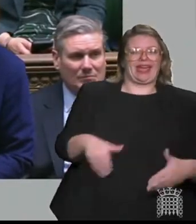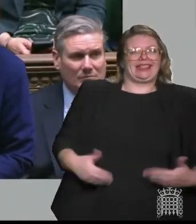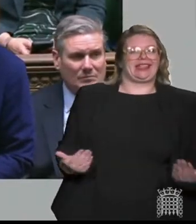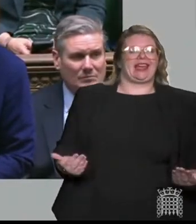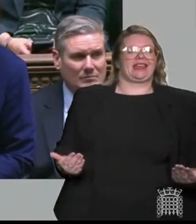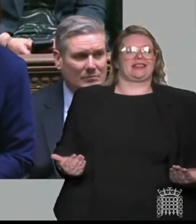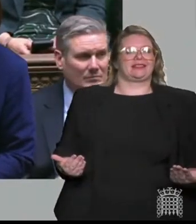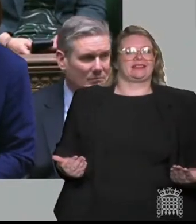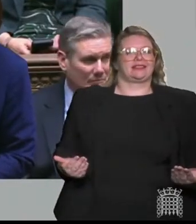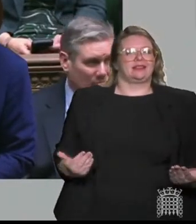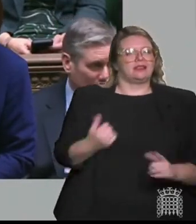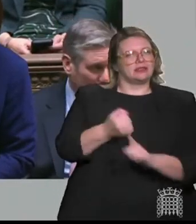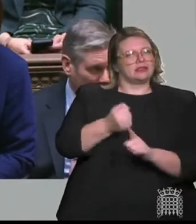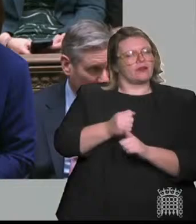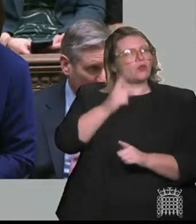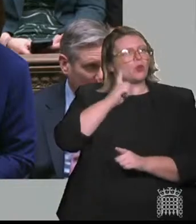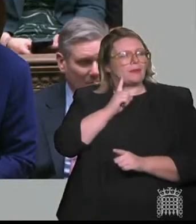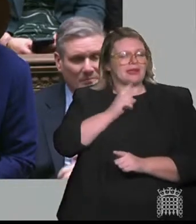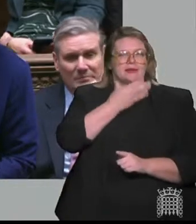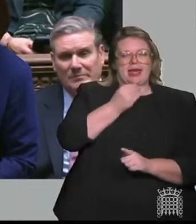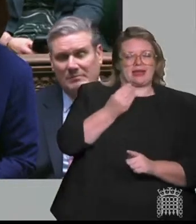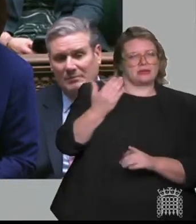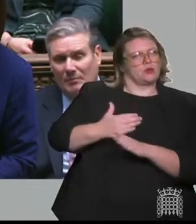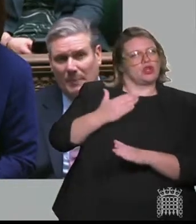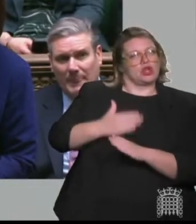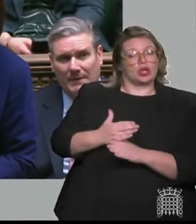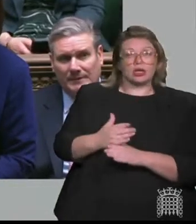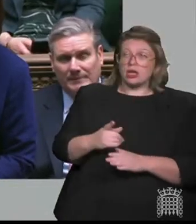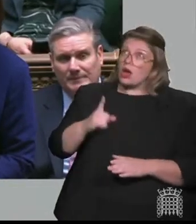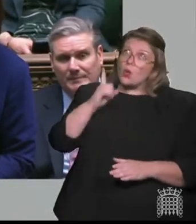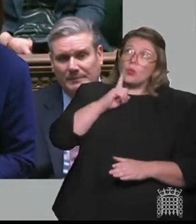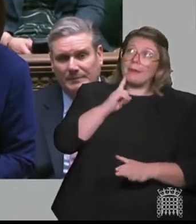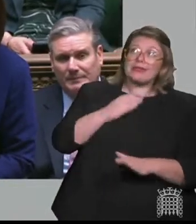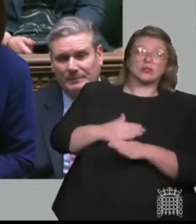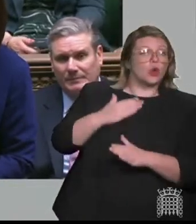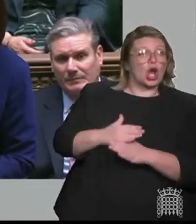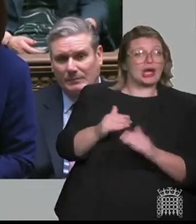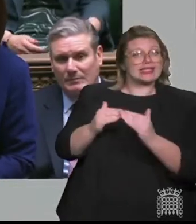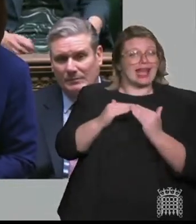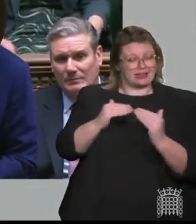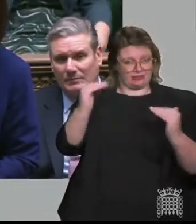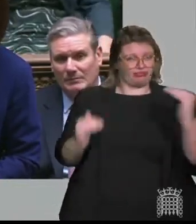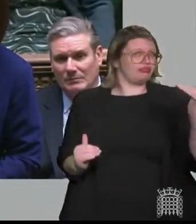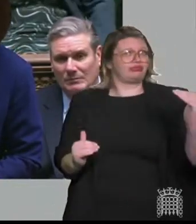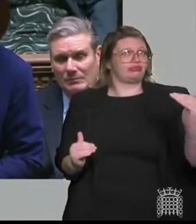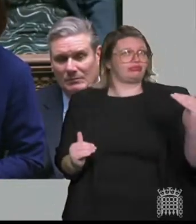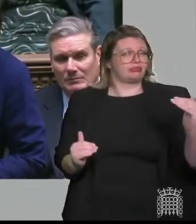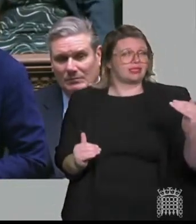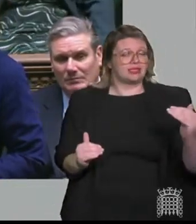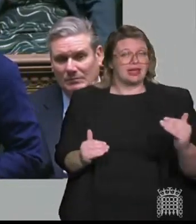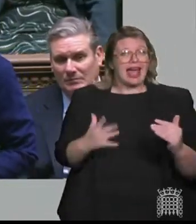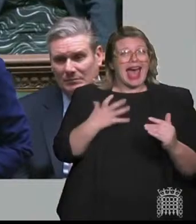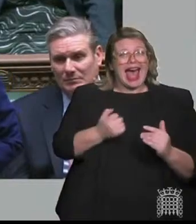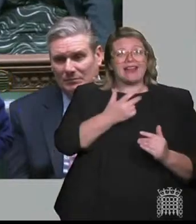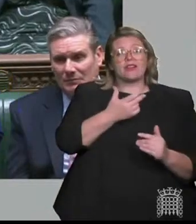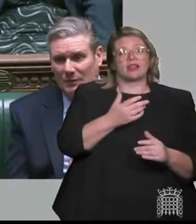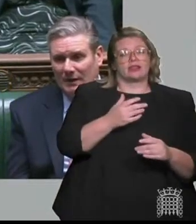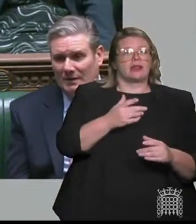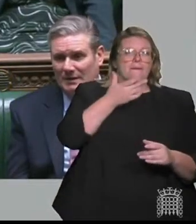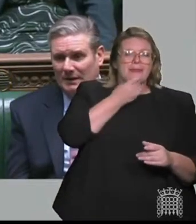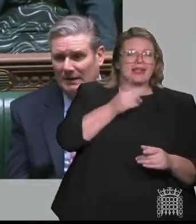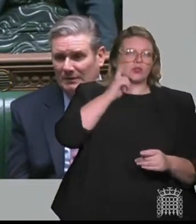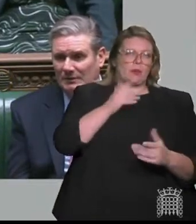to recognise that the living standards of working women have also been held back by a gender pay gap that I am determined to